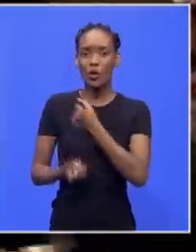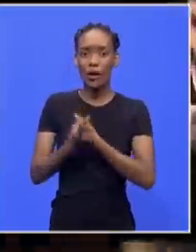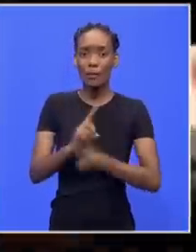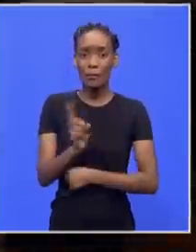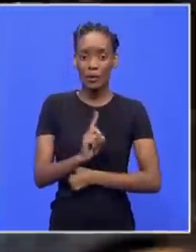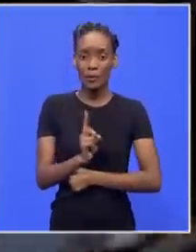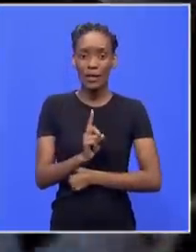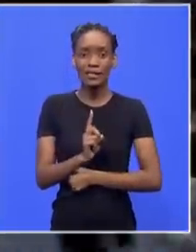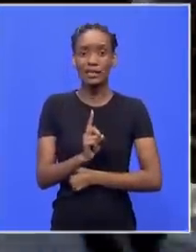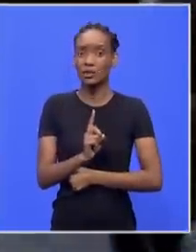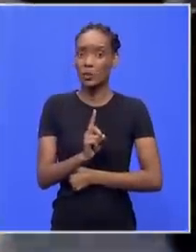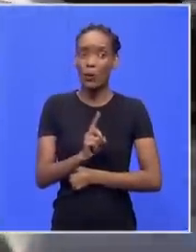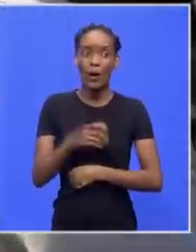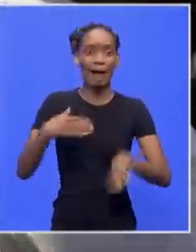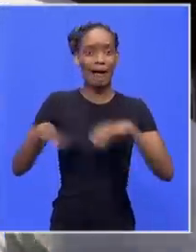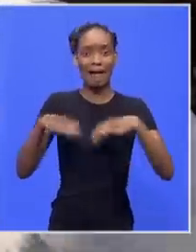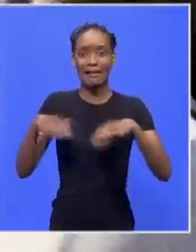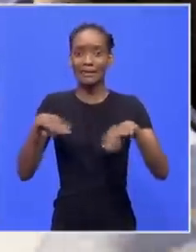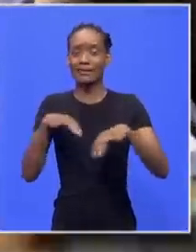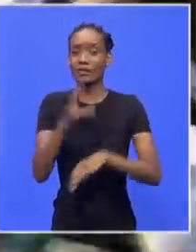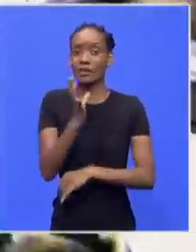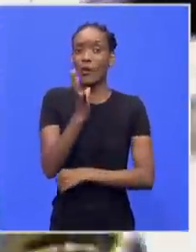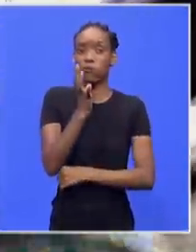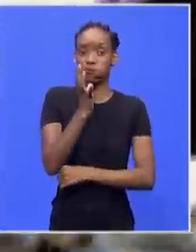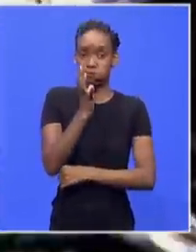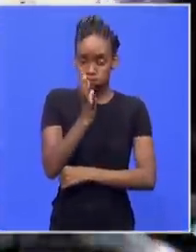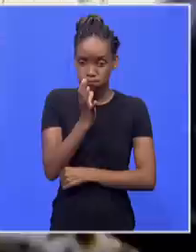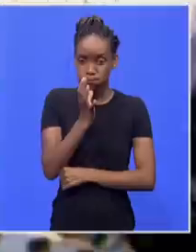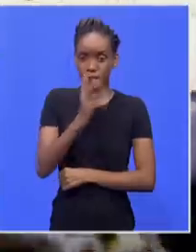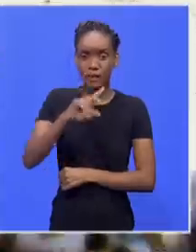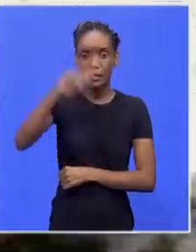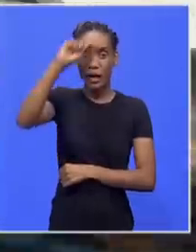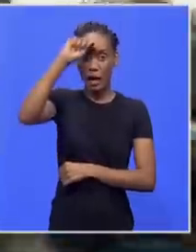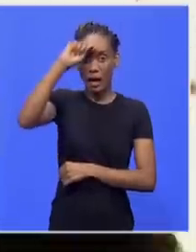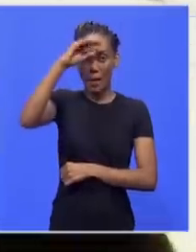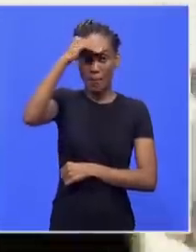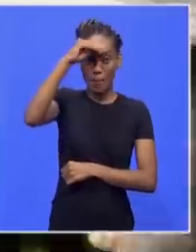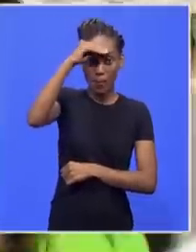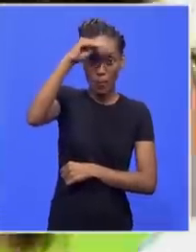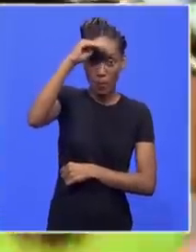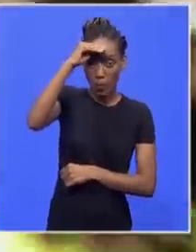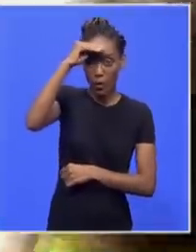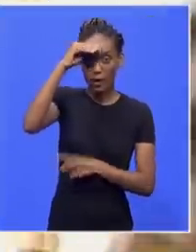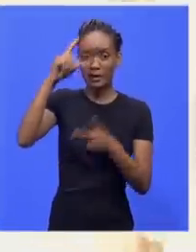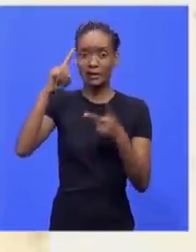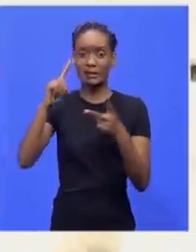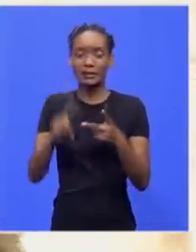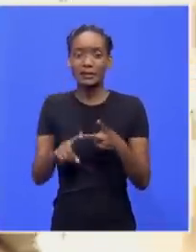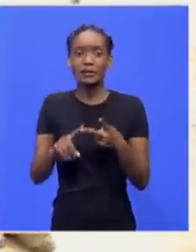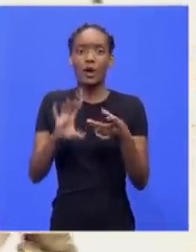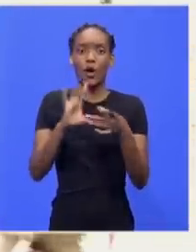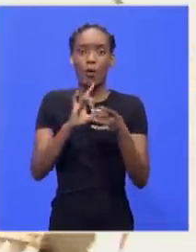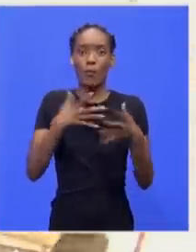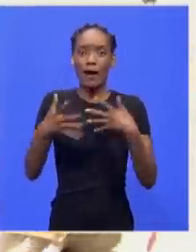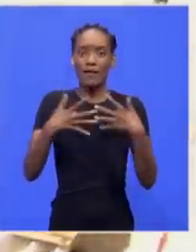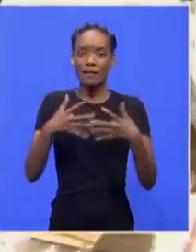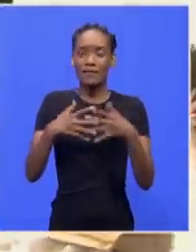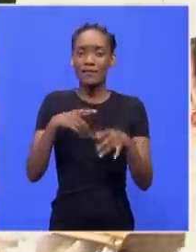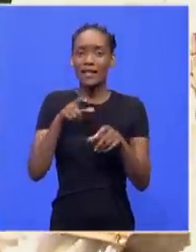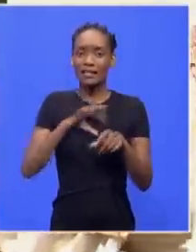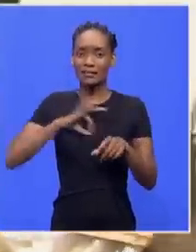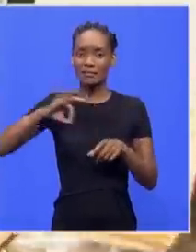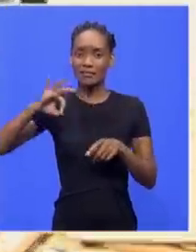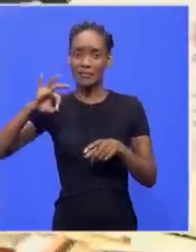hive of activity, as of course the police, Home Affairs officials, and of course some